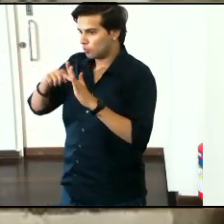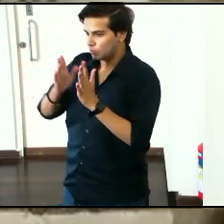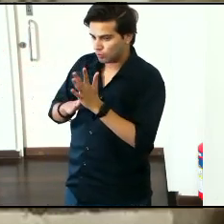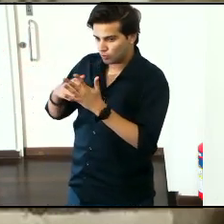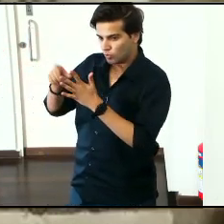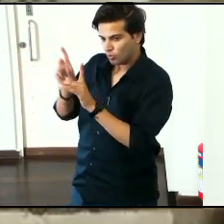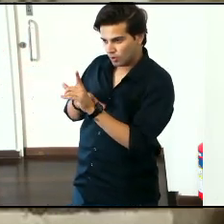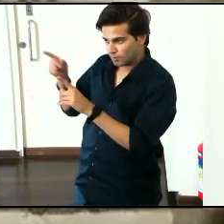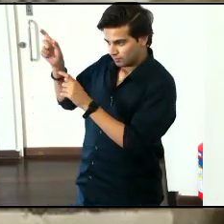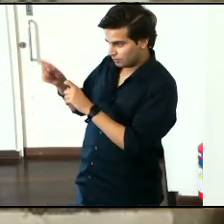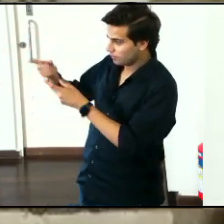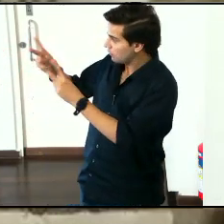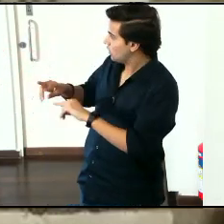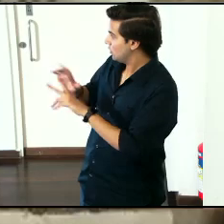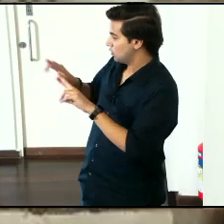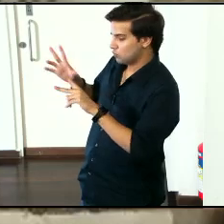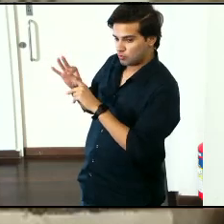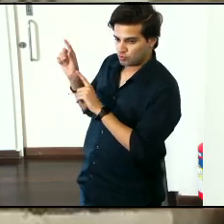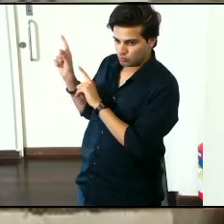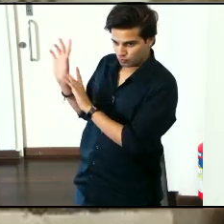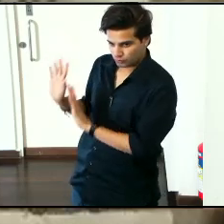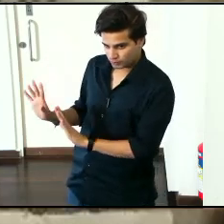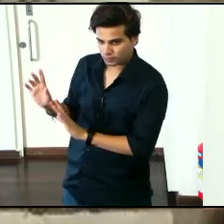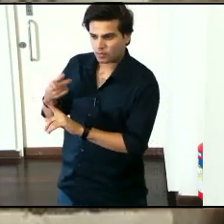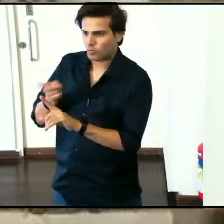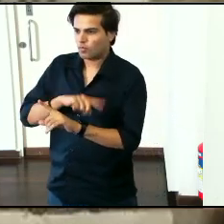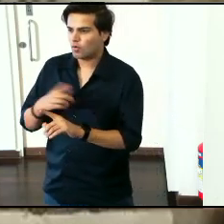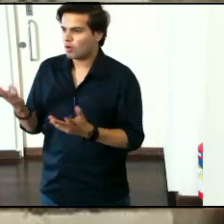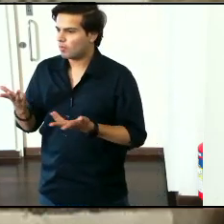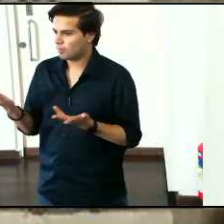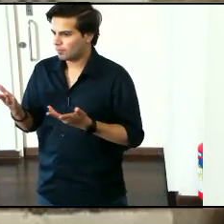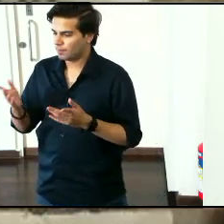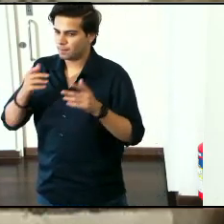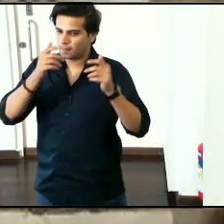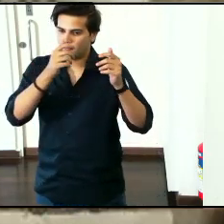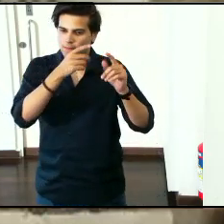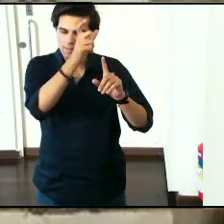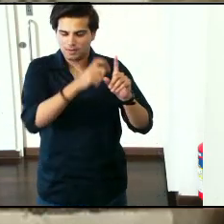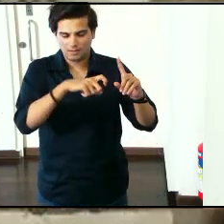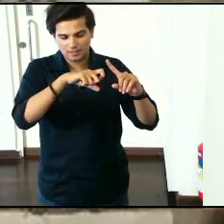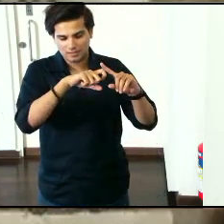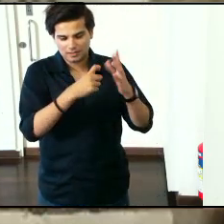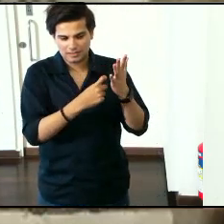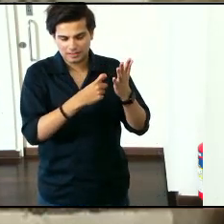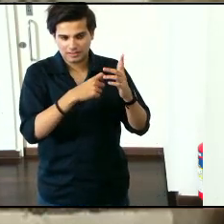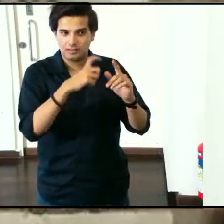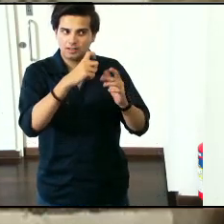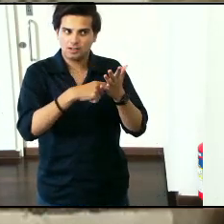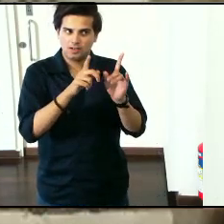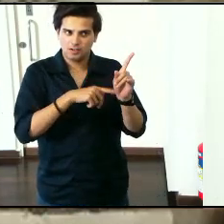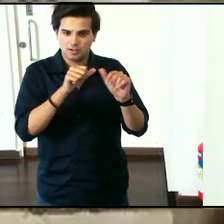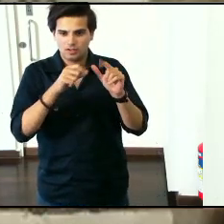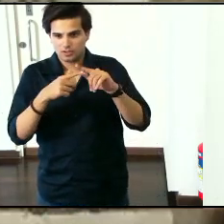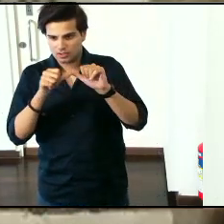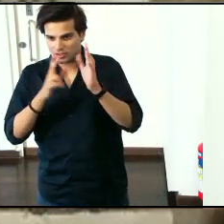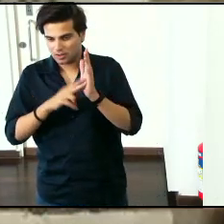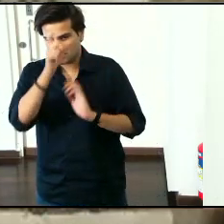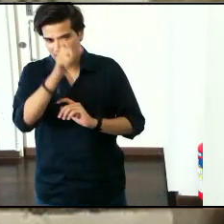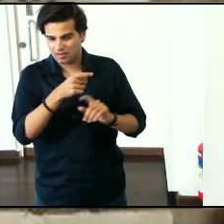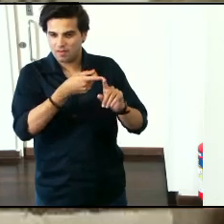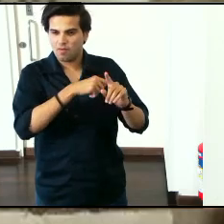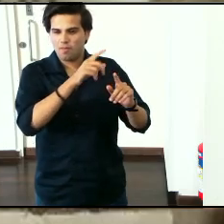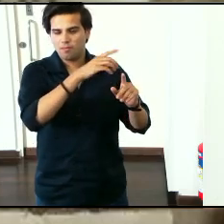friends, from a piece by Christabel Pankhurst. We were very influenced by the suffragists at that